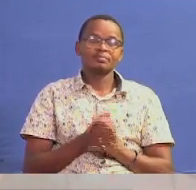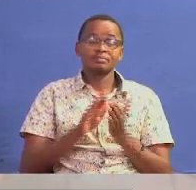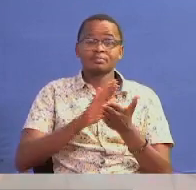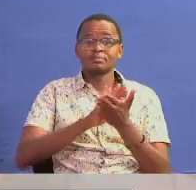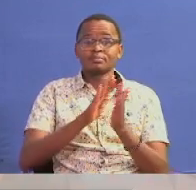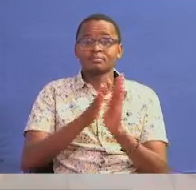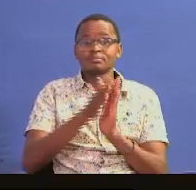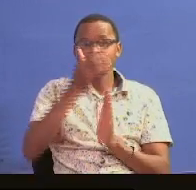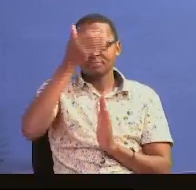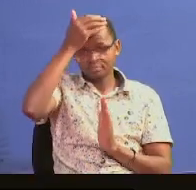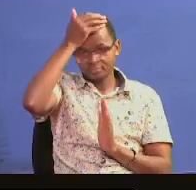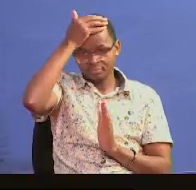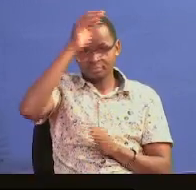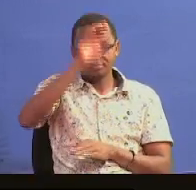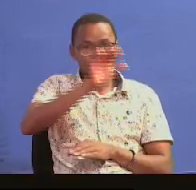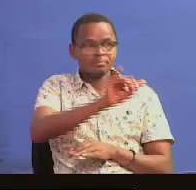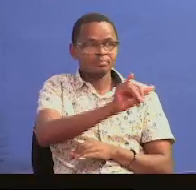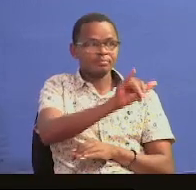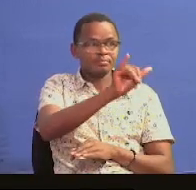You can become a nursing officer by